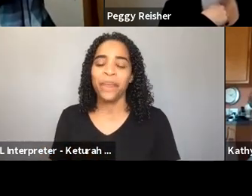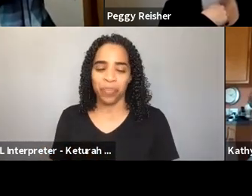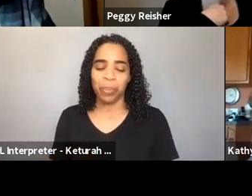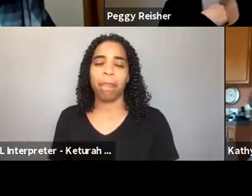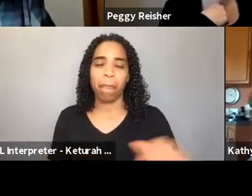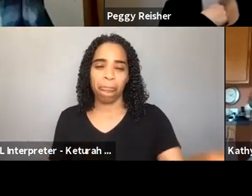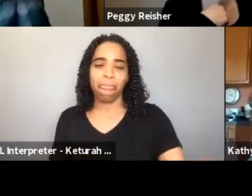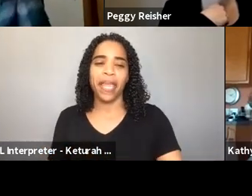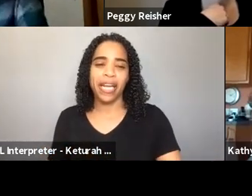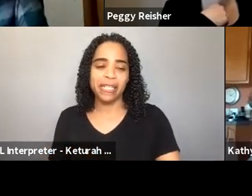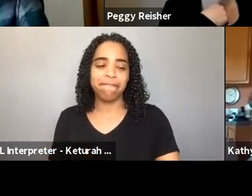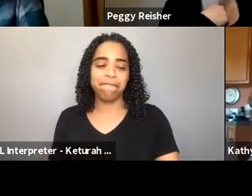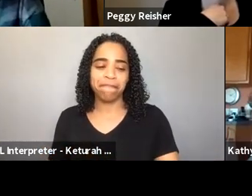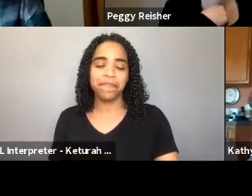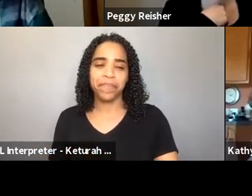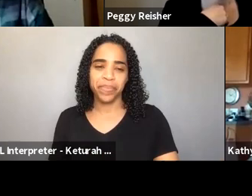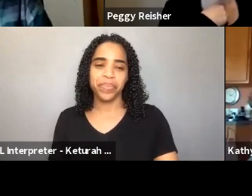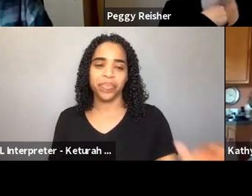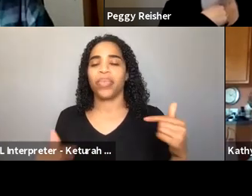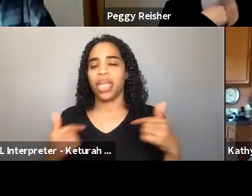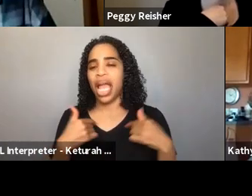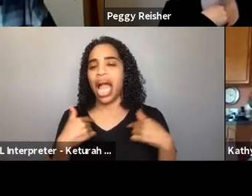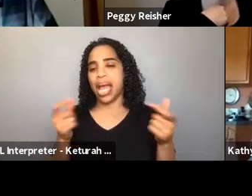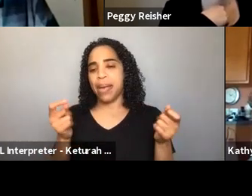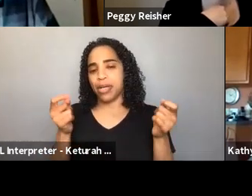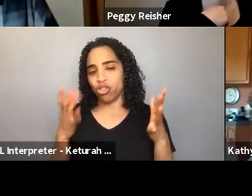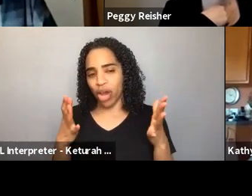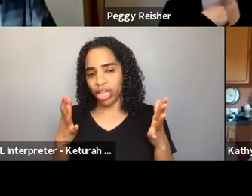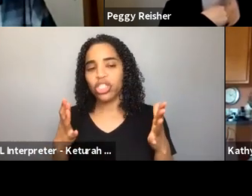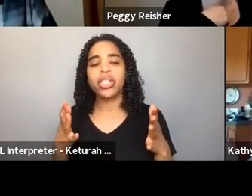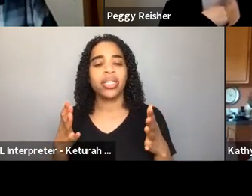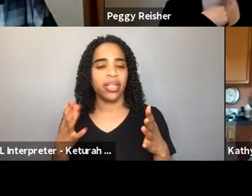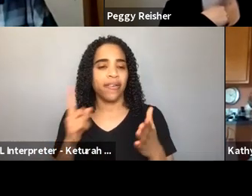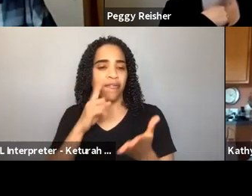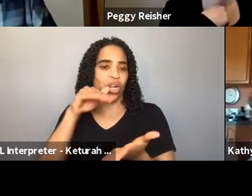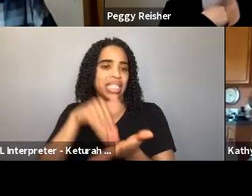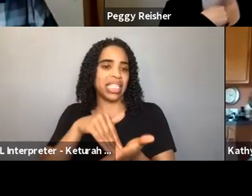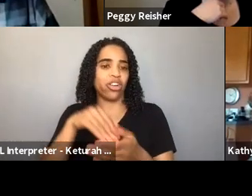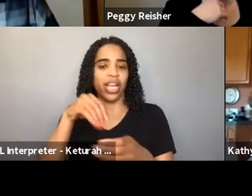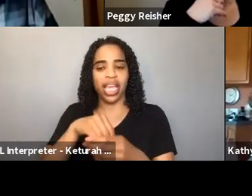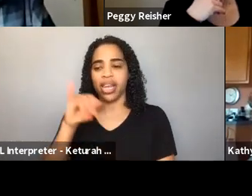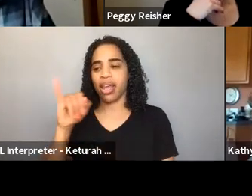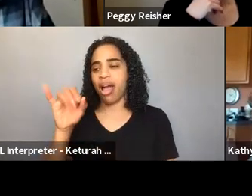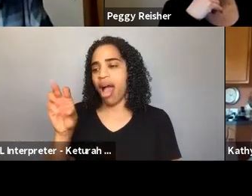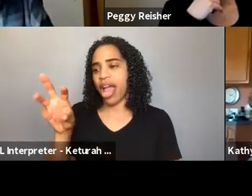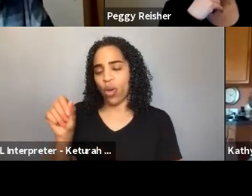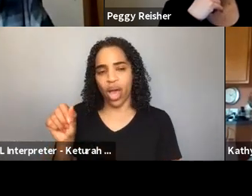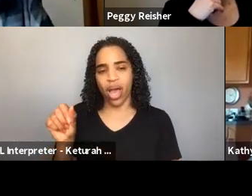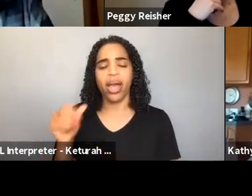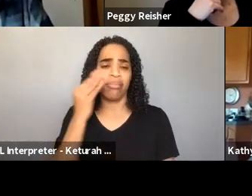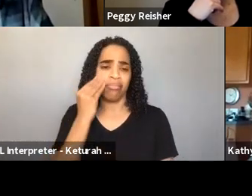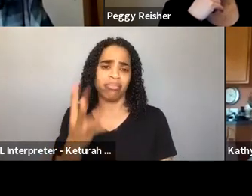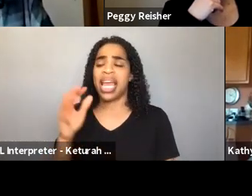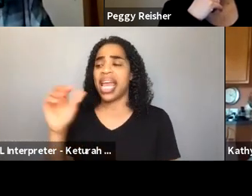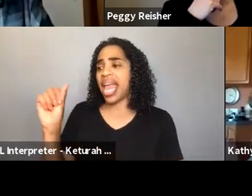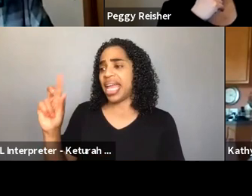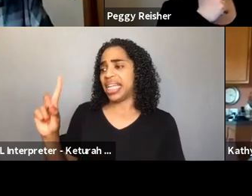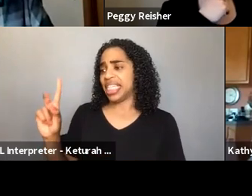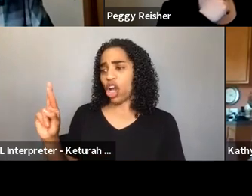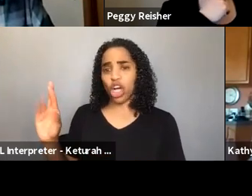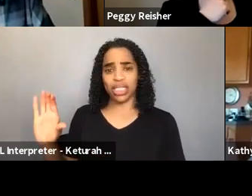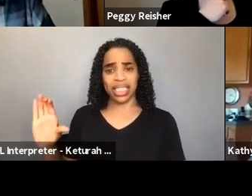to is, as a director at a center in Iowa, ADRCs are not